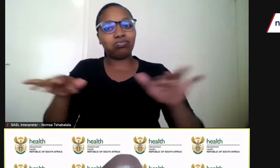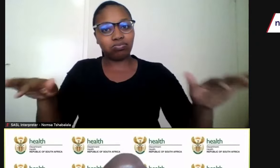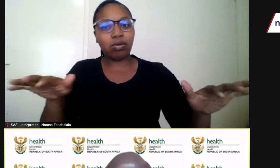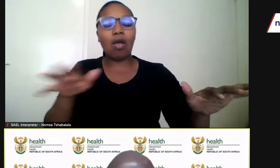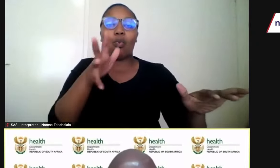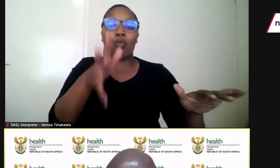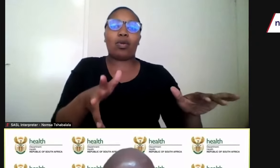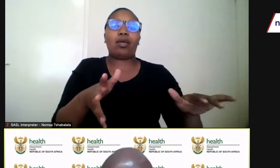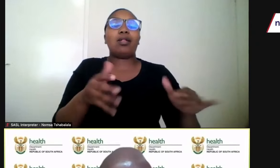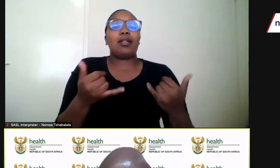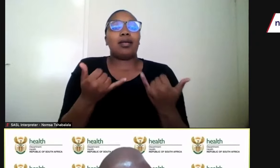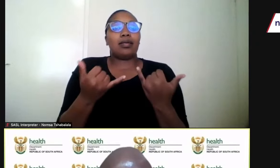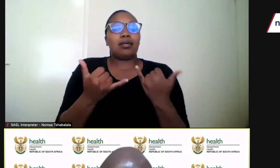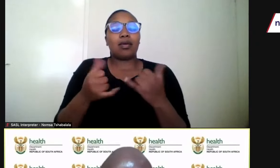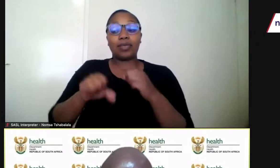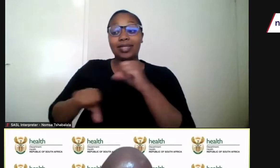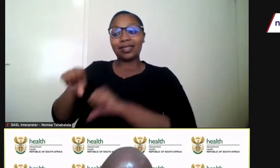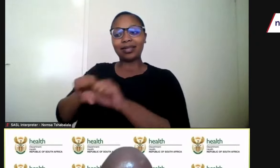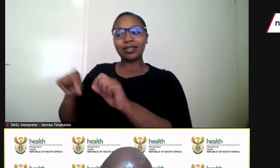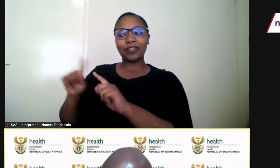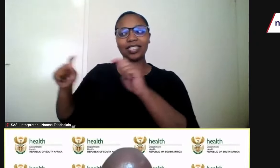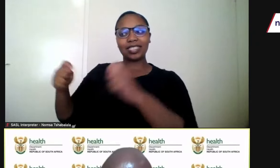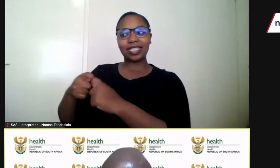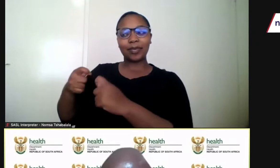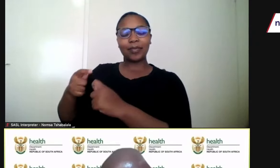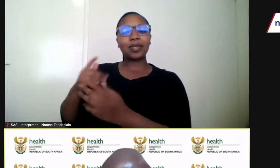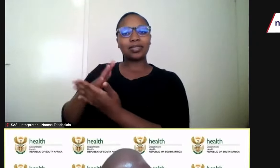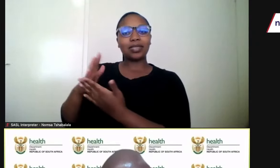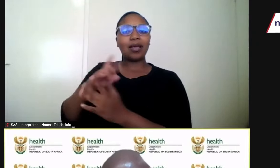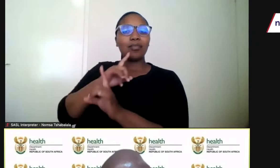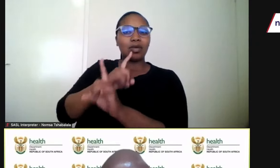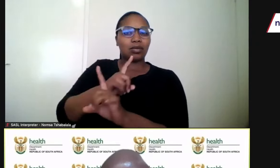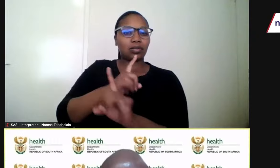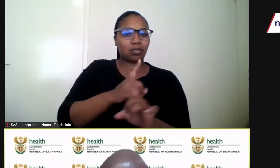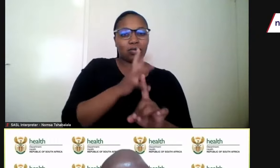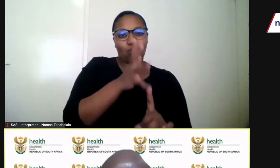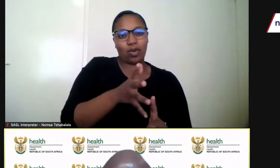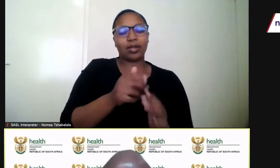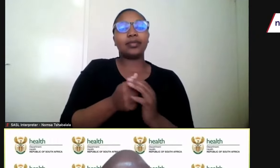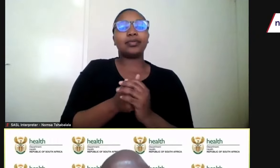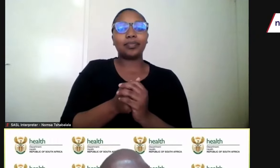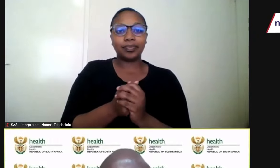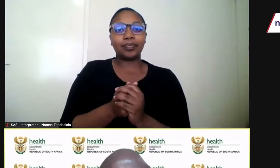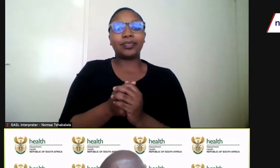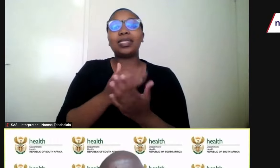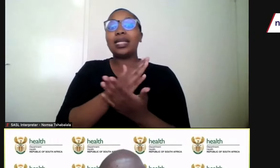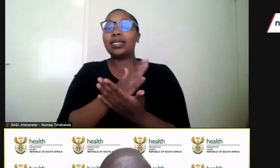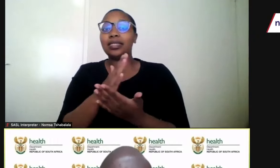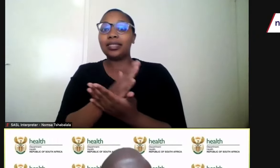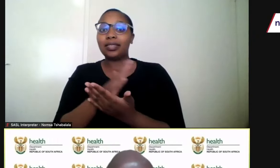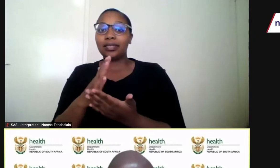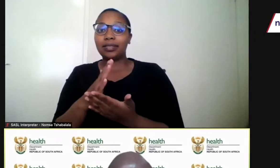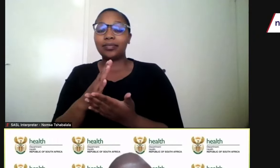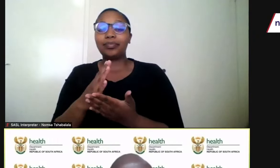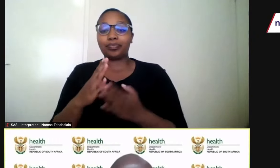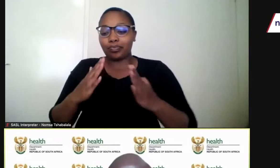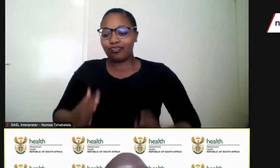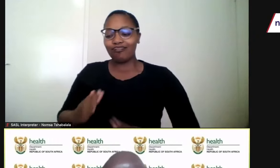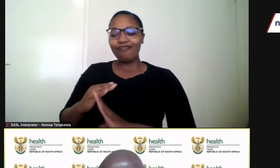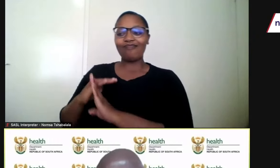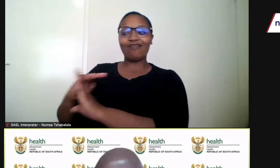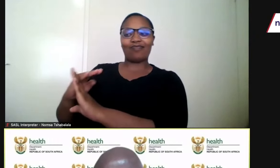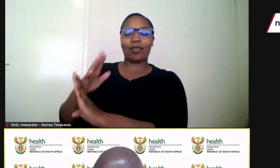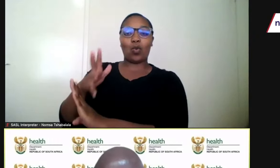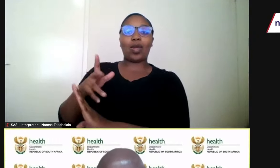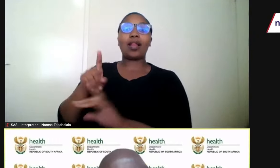The scientific team will deal with some of the issues, neutralizing antibodies. The issue of booster shots, let me